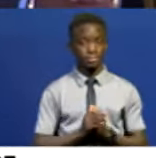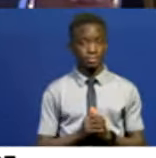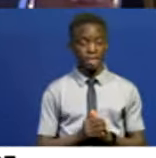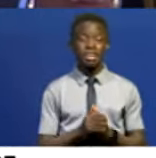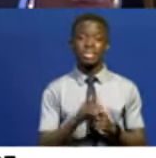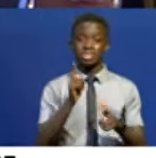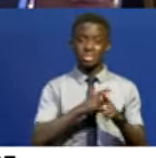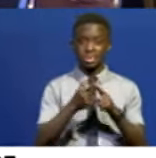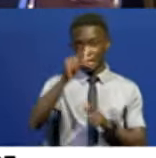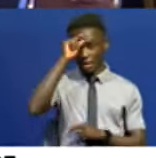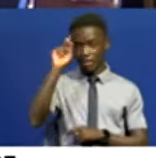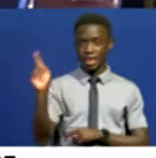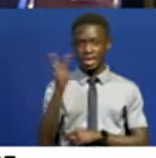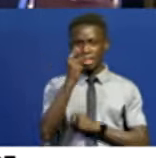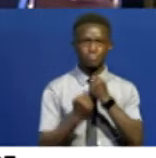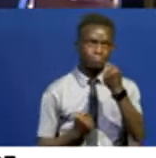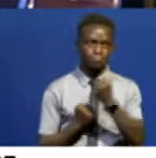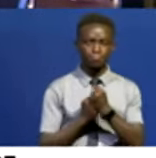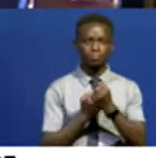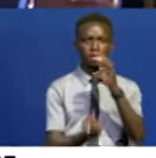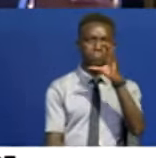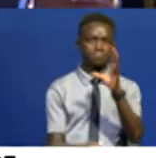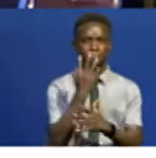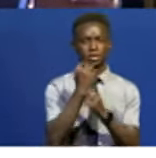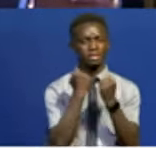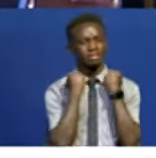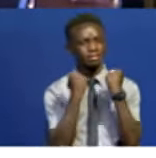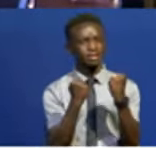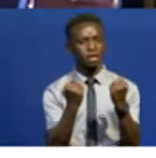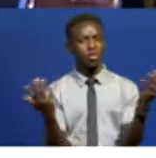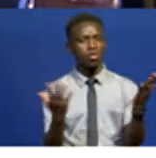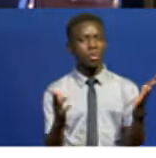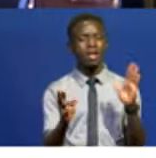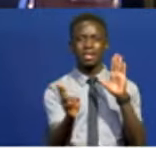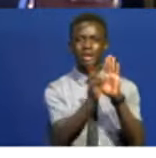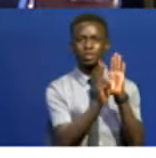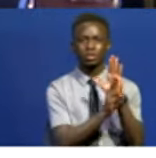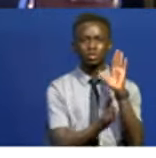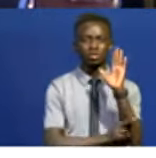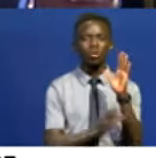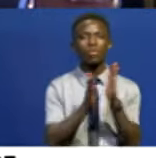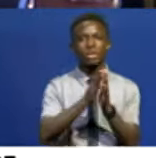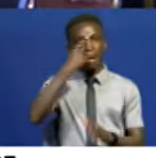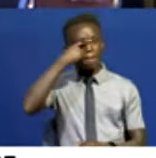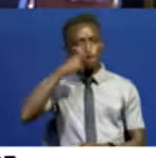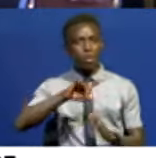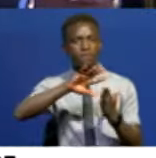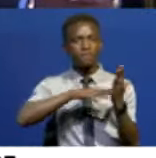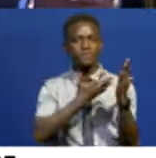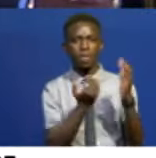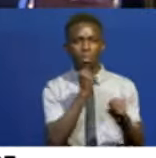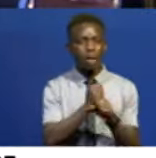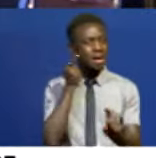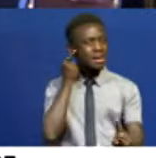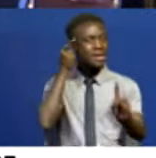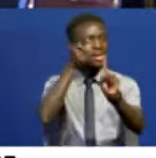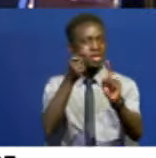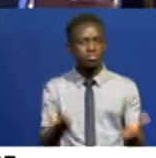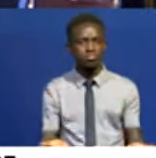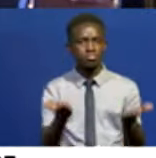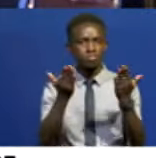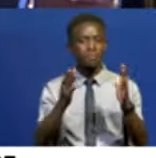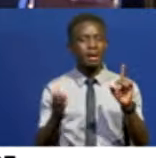support the establishment and strengthening of the requisite regulatory and policy framework to facilitate the achievement of